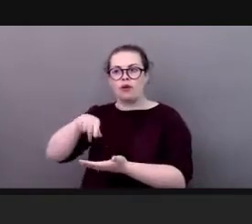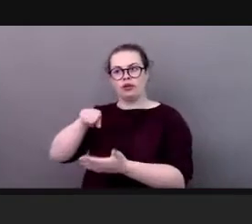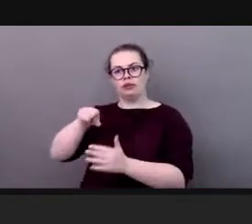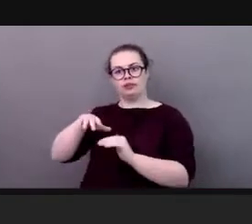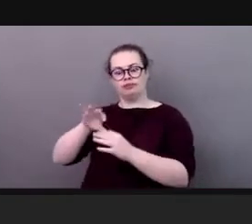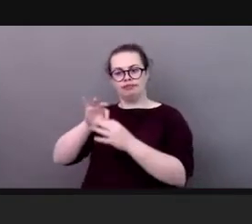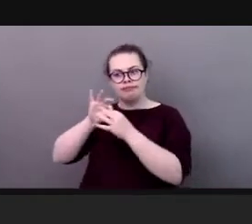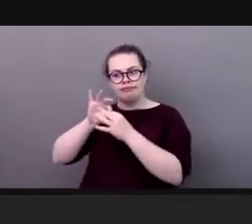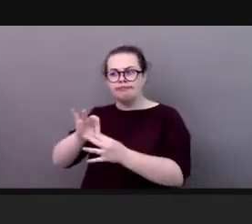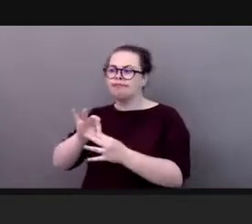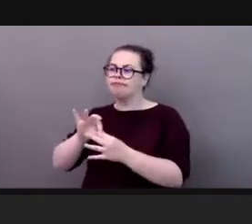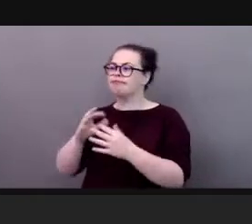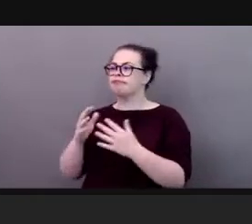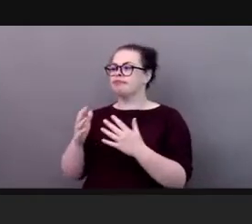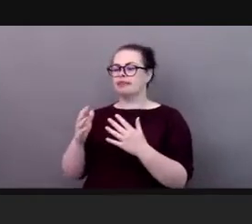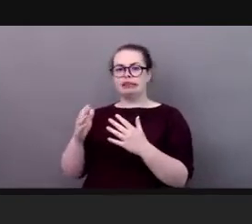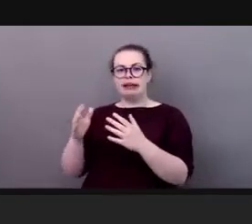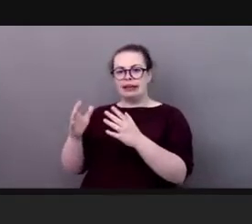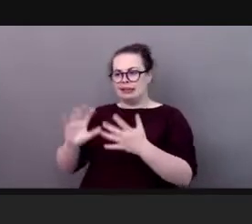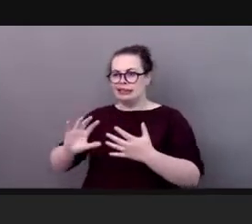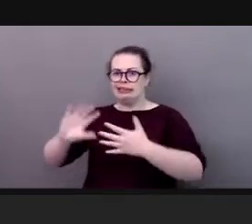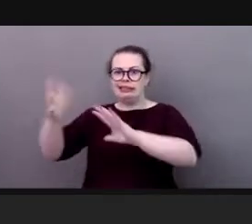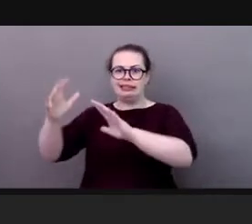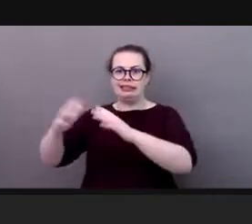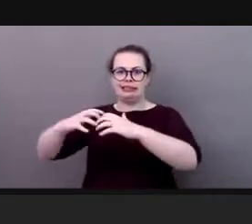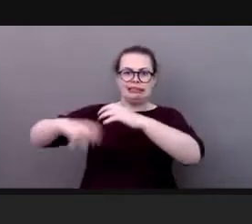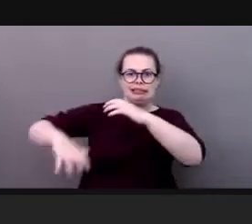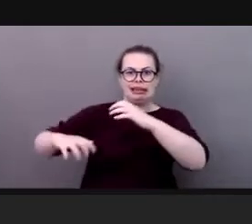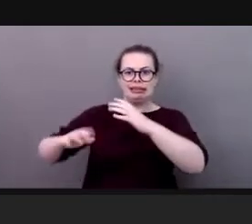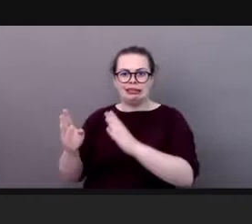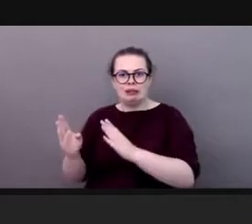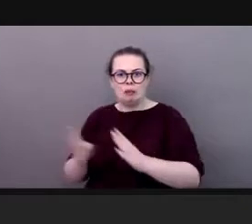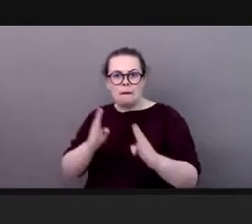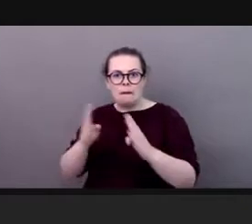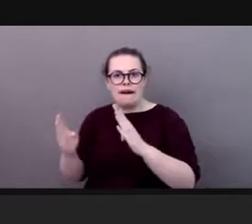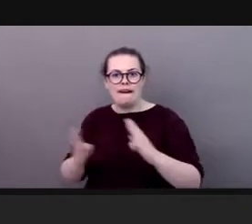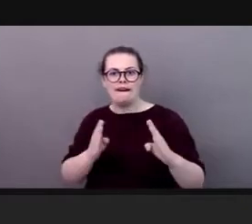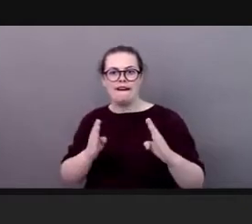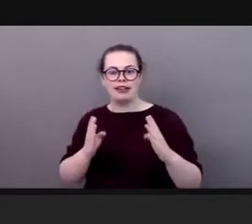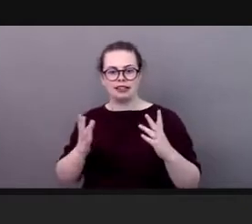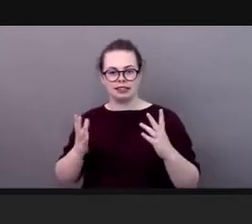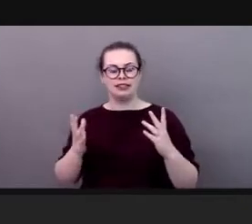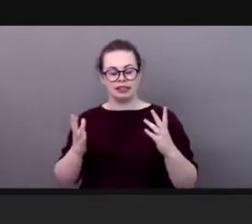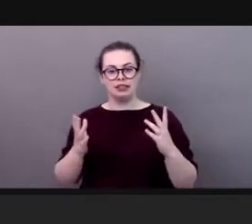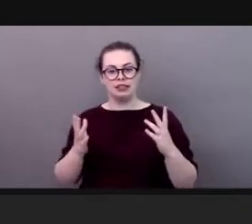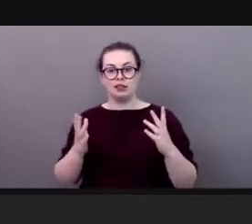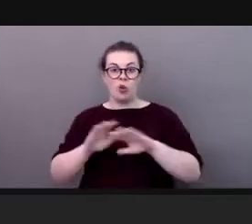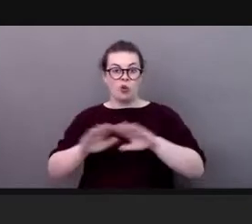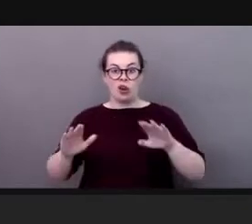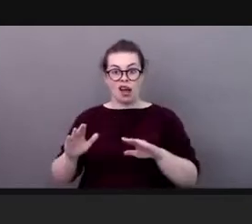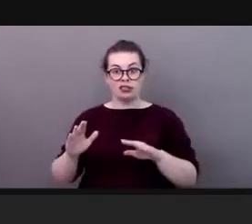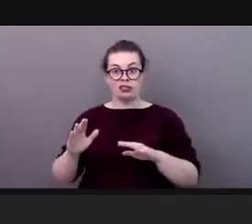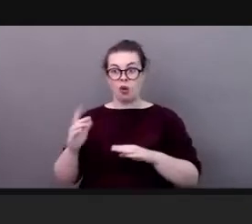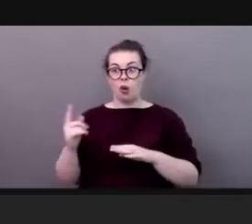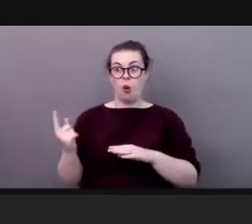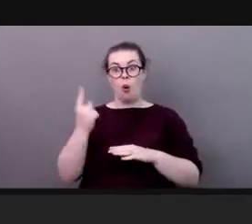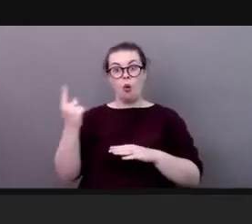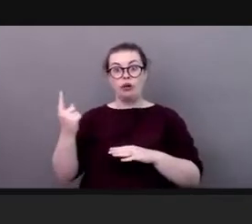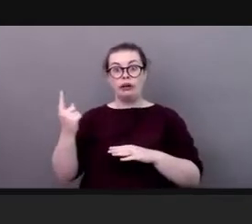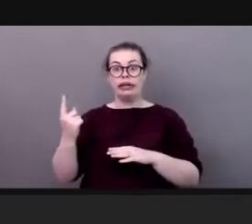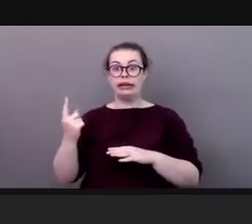preparedness is also addressing other risks other than climate-related, so natural or